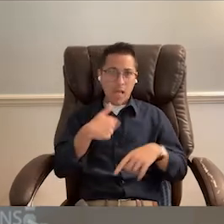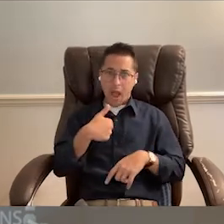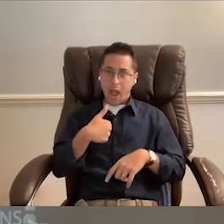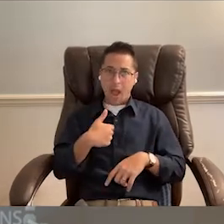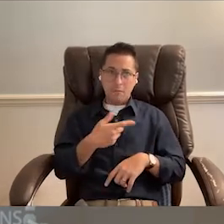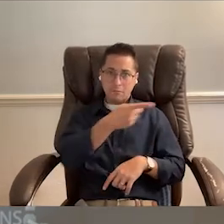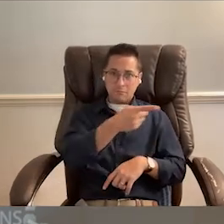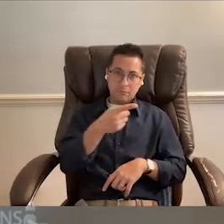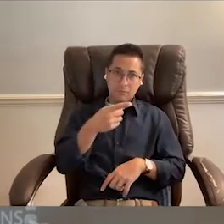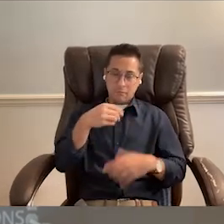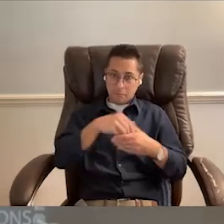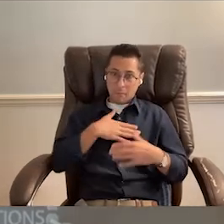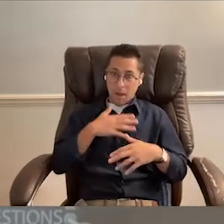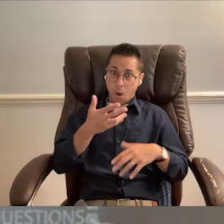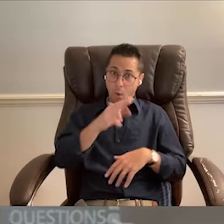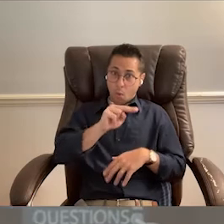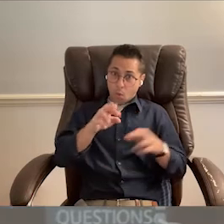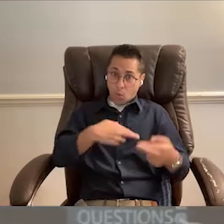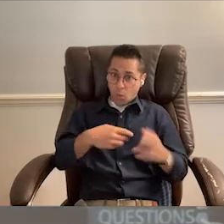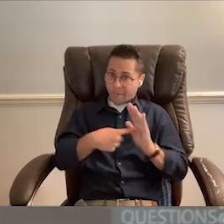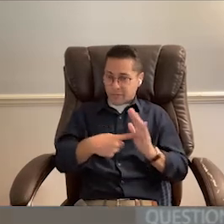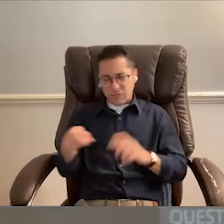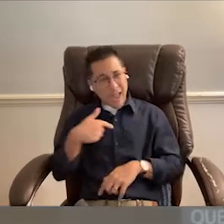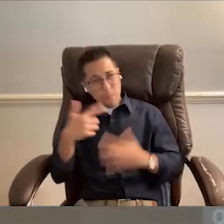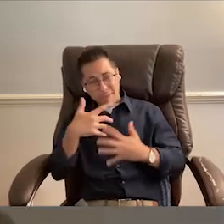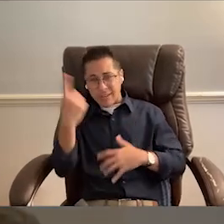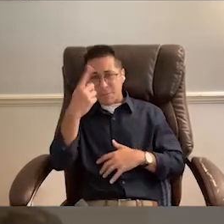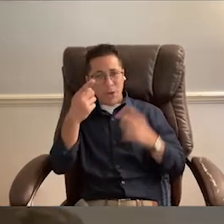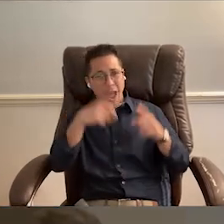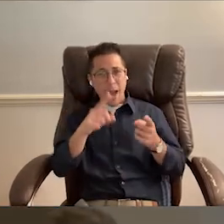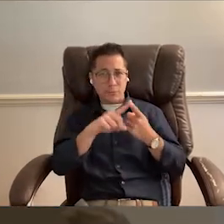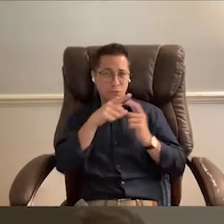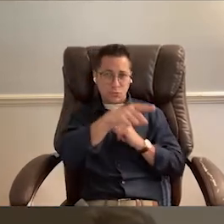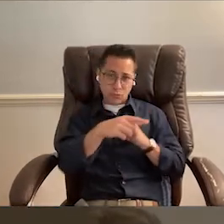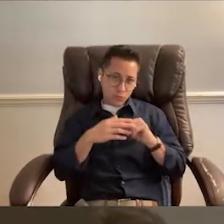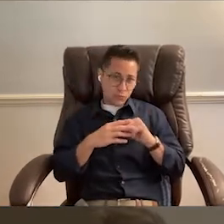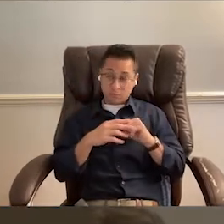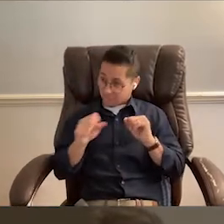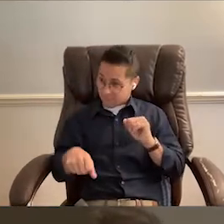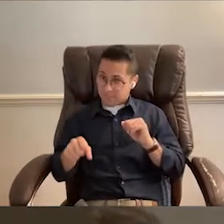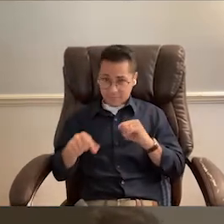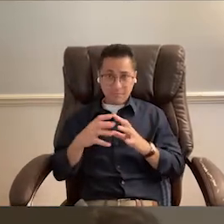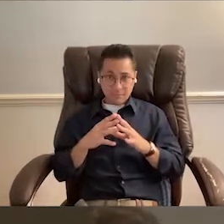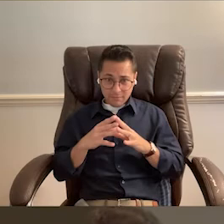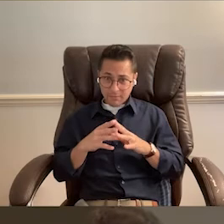and she's afraid of something happening to me while I'm in my own room, for example. Right. She goes like, I'm afraid that